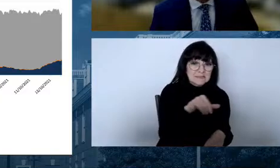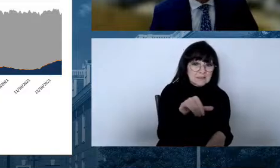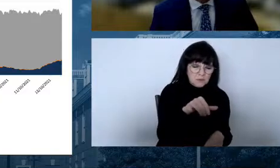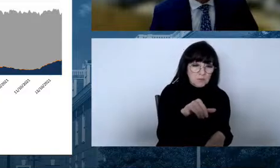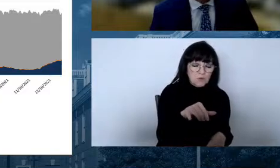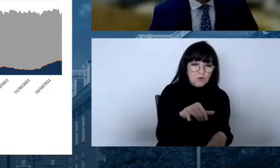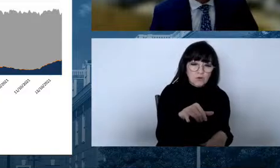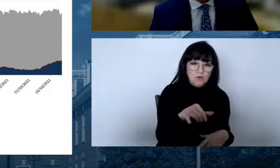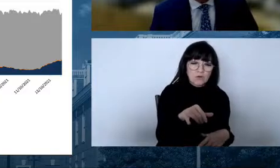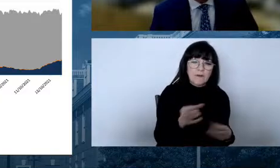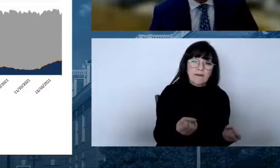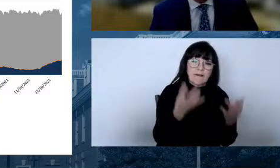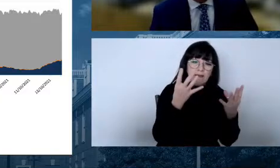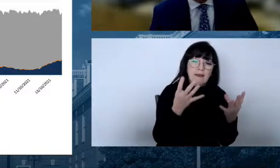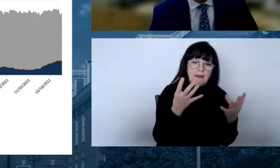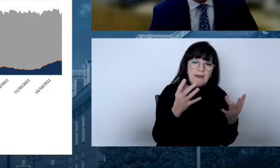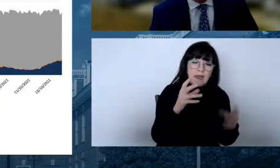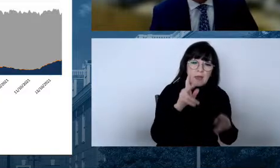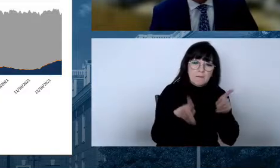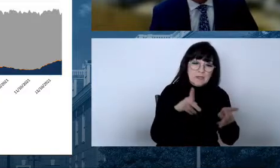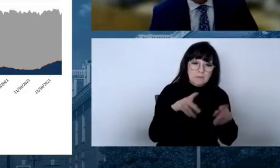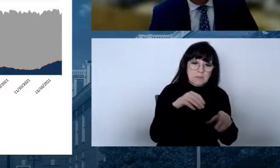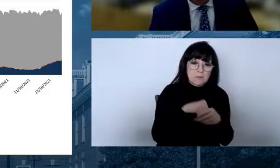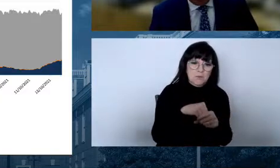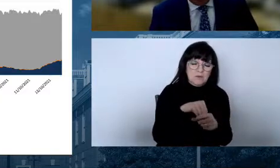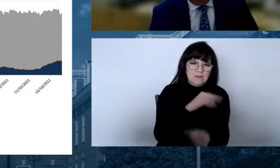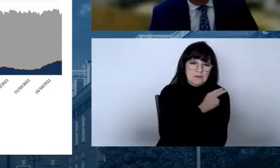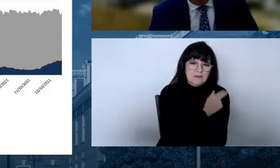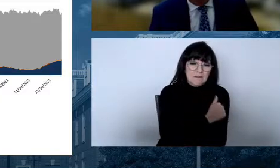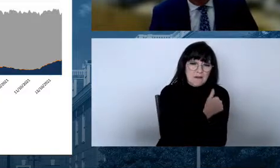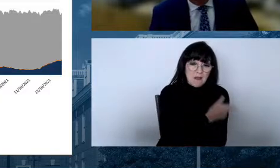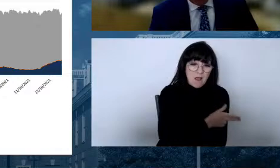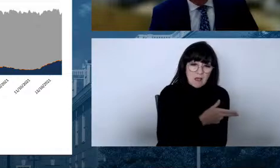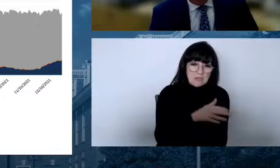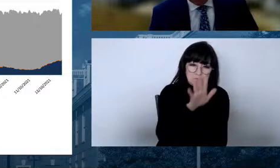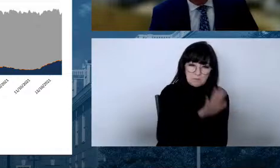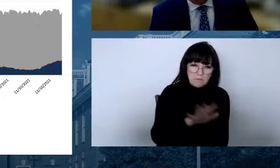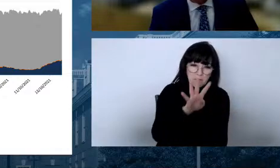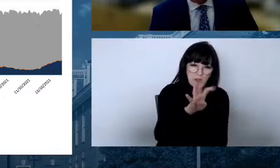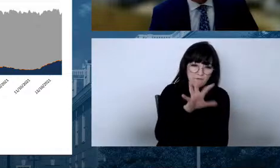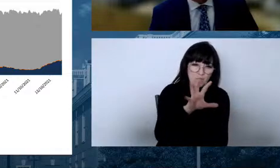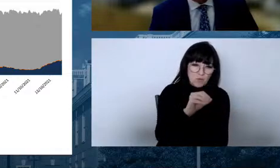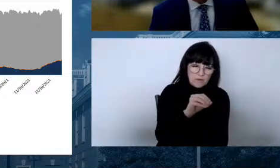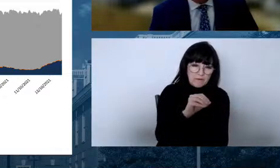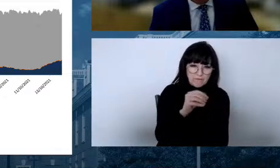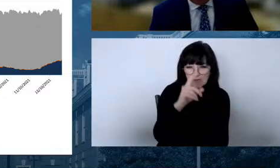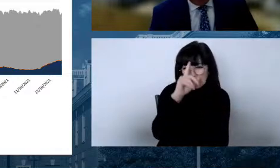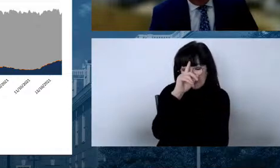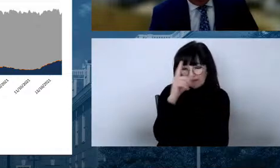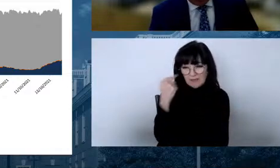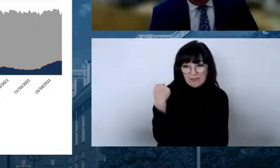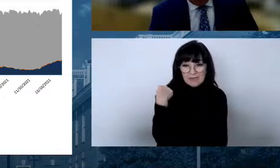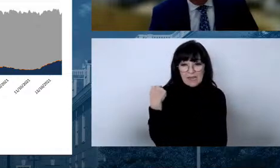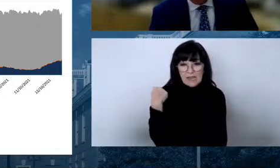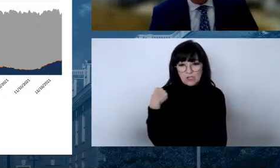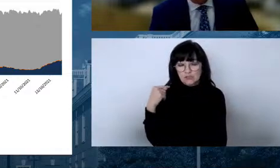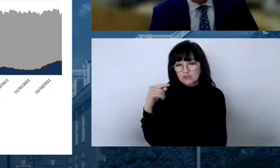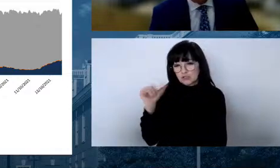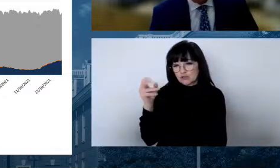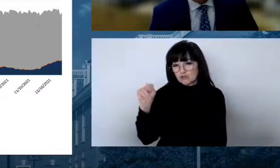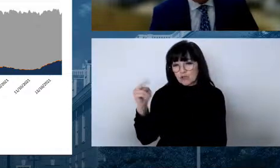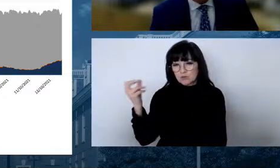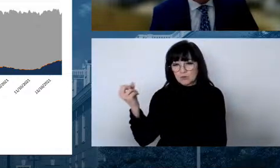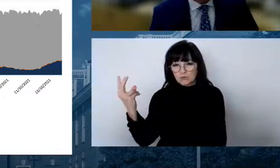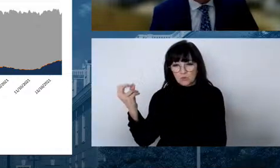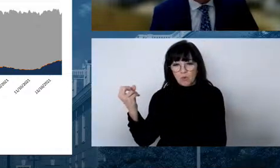patients in the state of Delaware is about 450 right now. The peak last year was around the 12th of January. But what we've seen